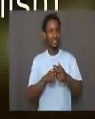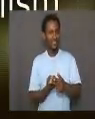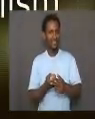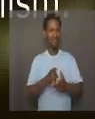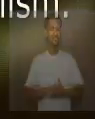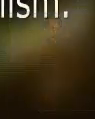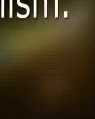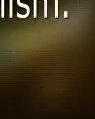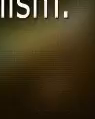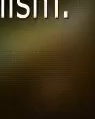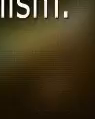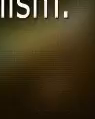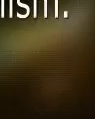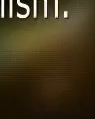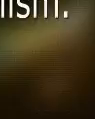Begin.